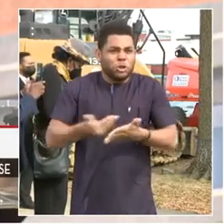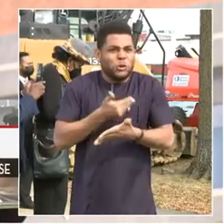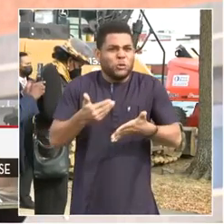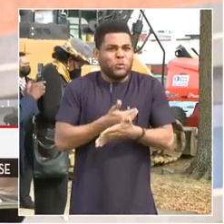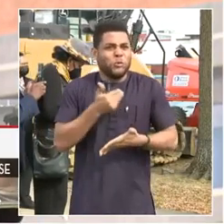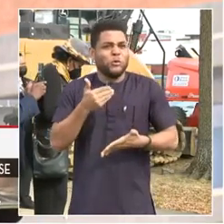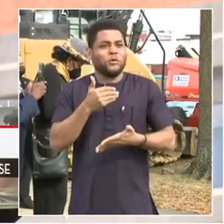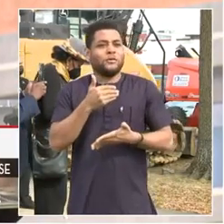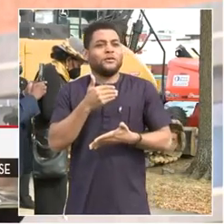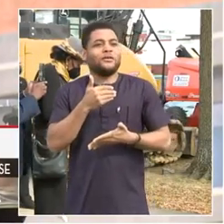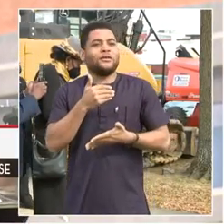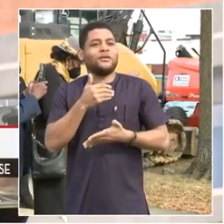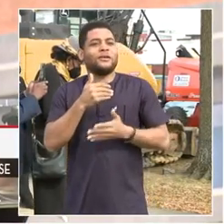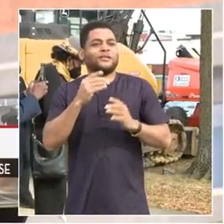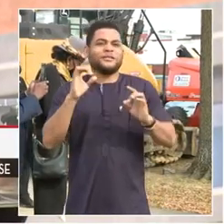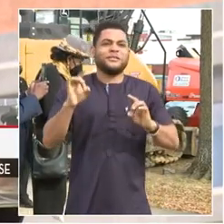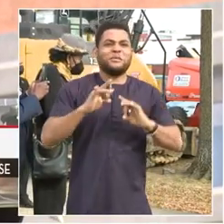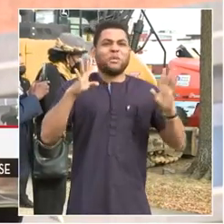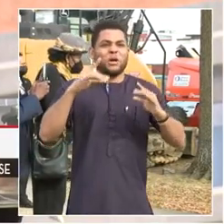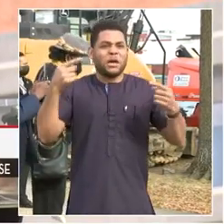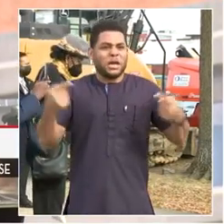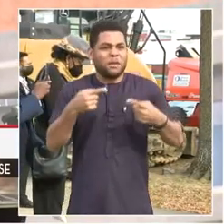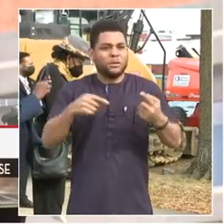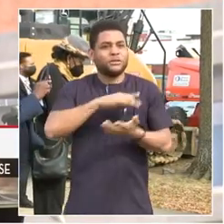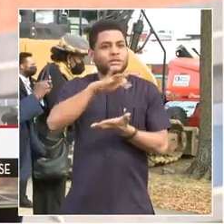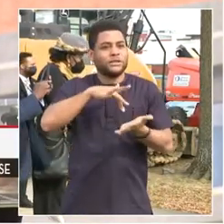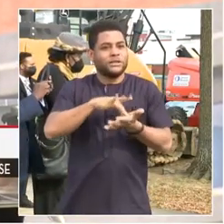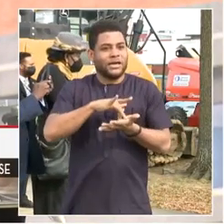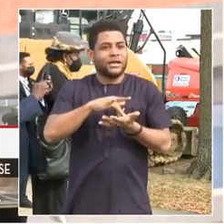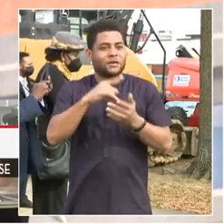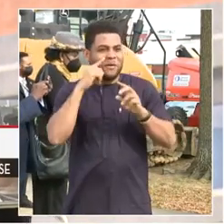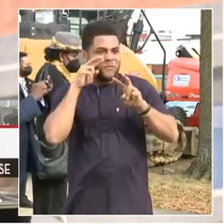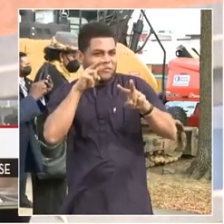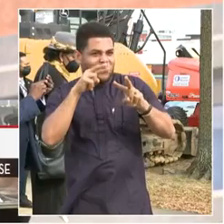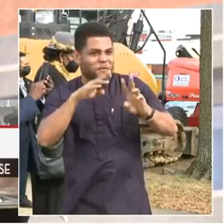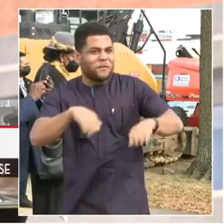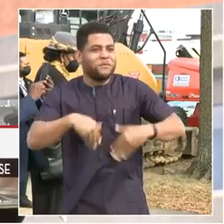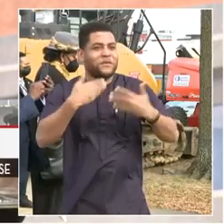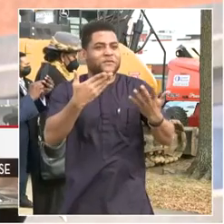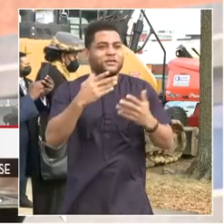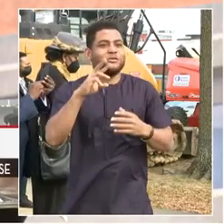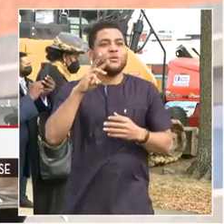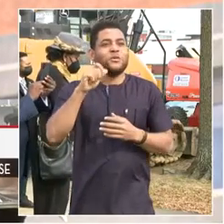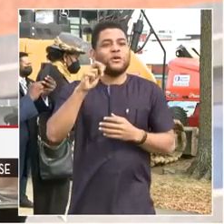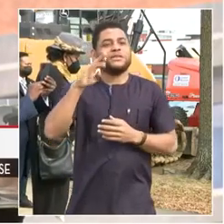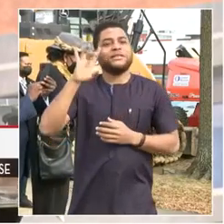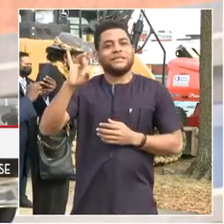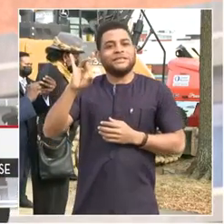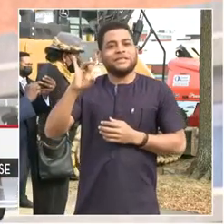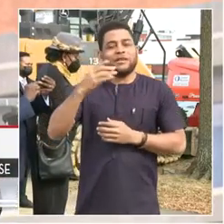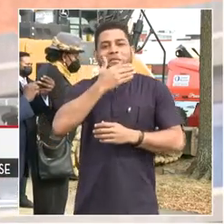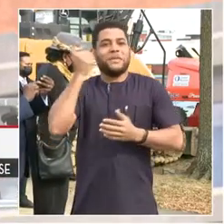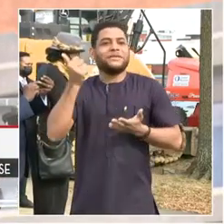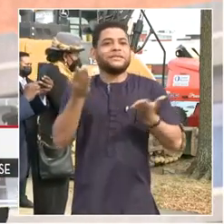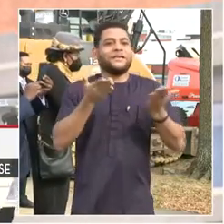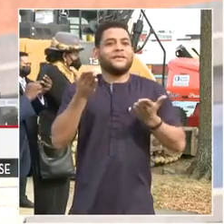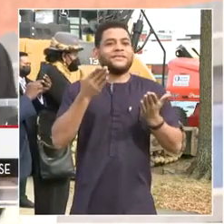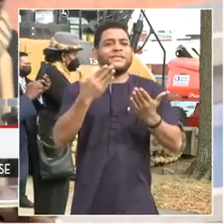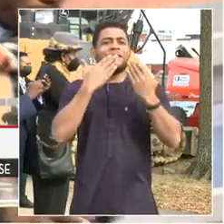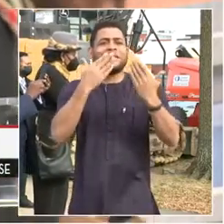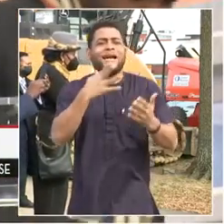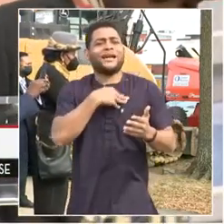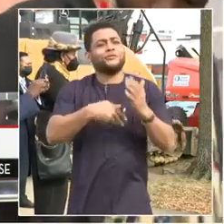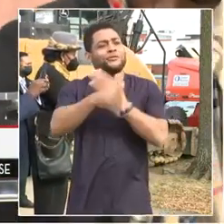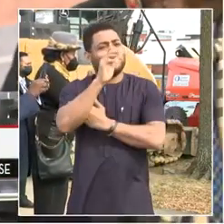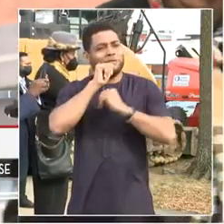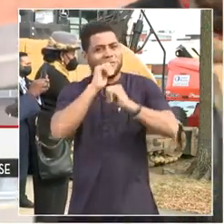those involved in getting us here today, and I look forward to the work of making Ward 8 greater. Thank you, and God bless.